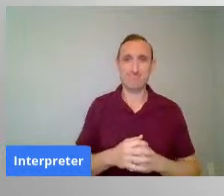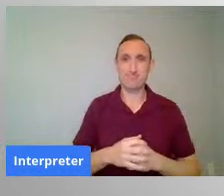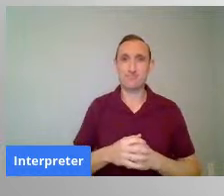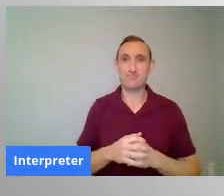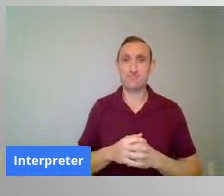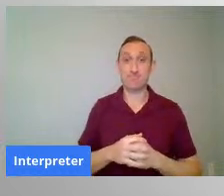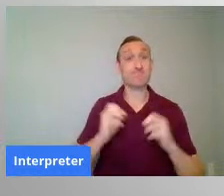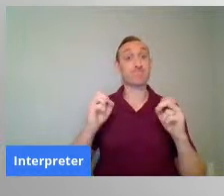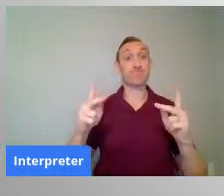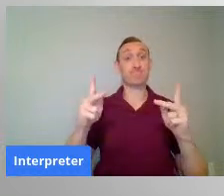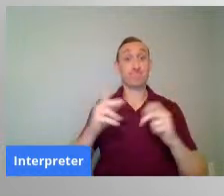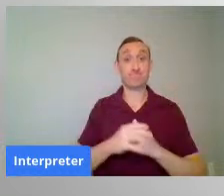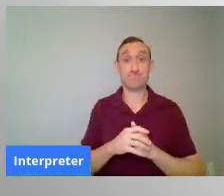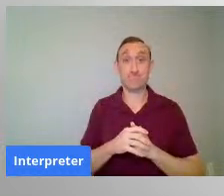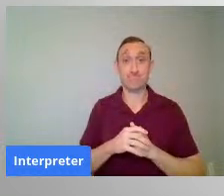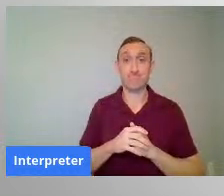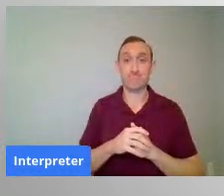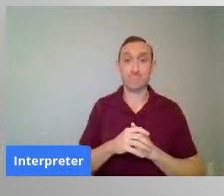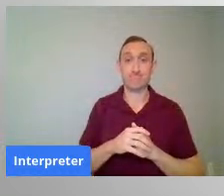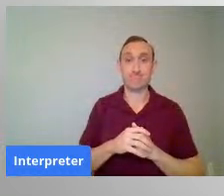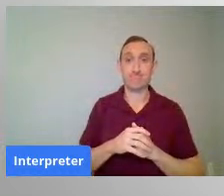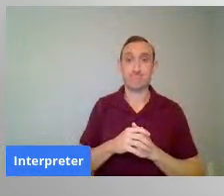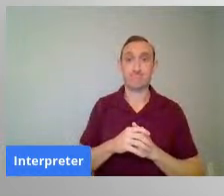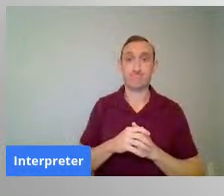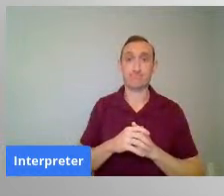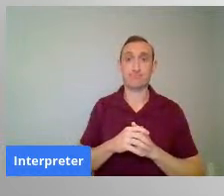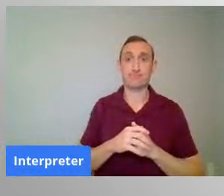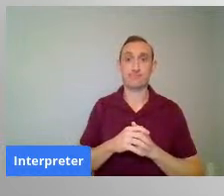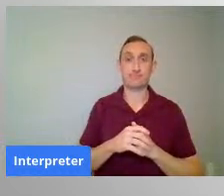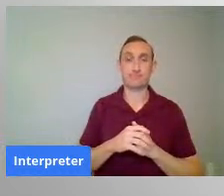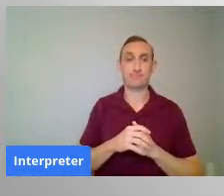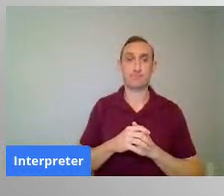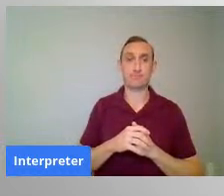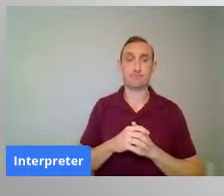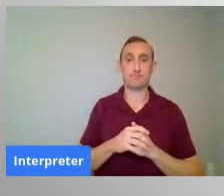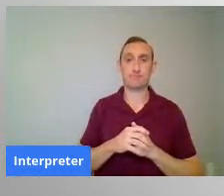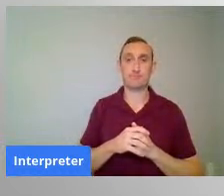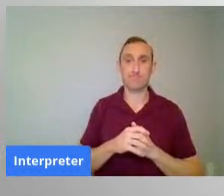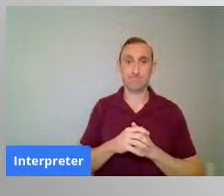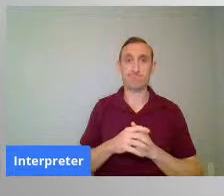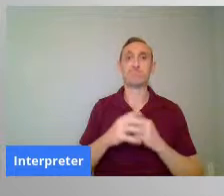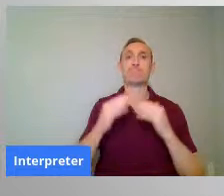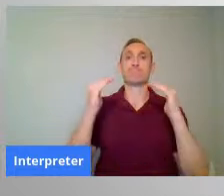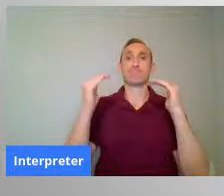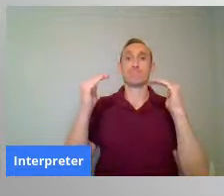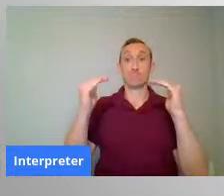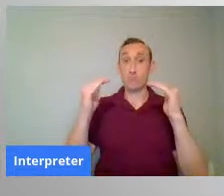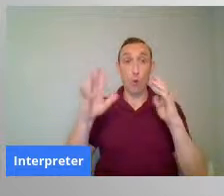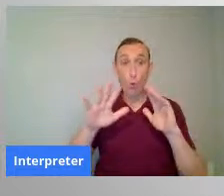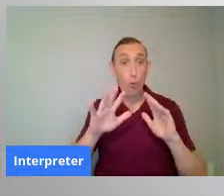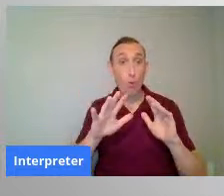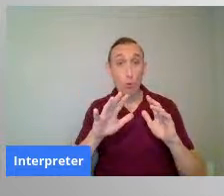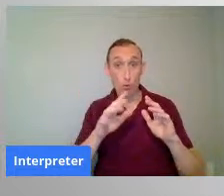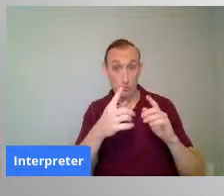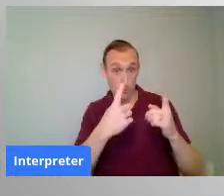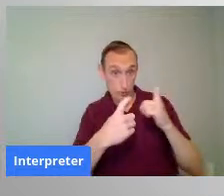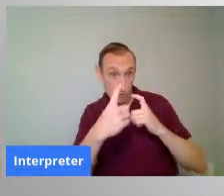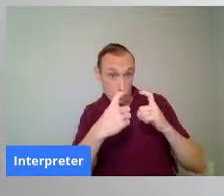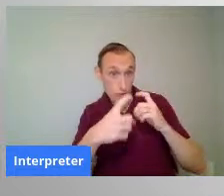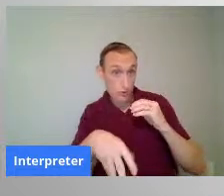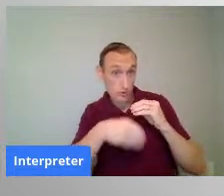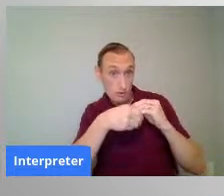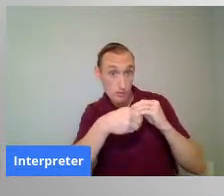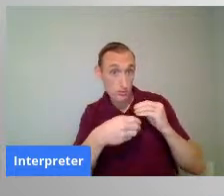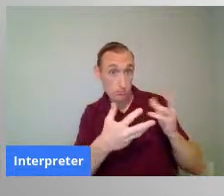that. Okay. All right, we will move forward. Were there any other questions about that?